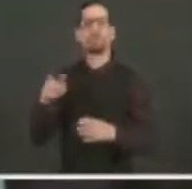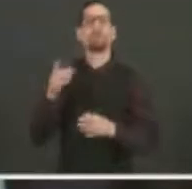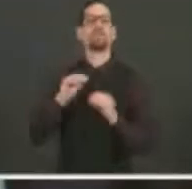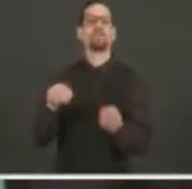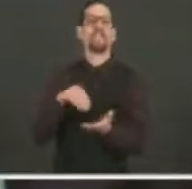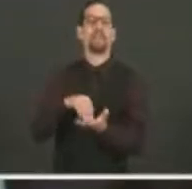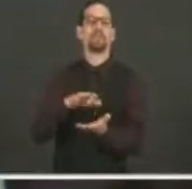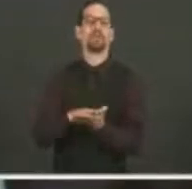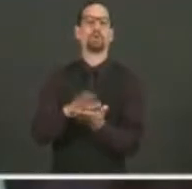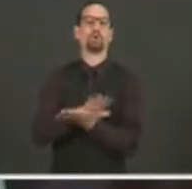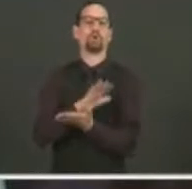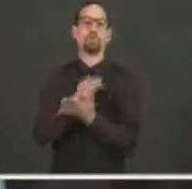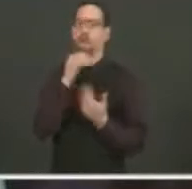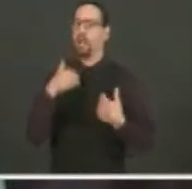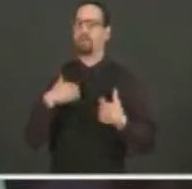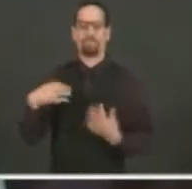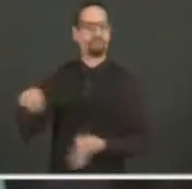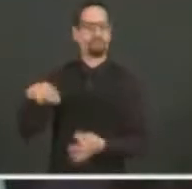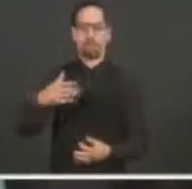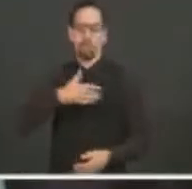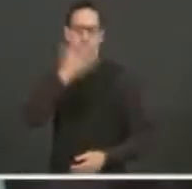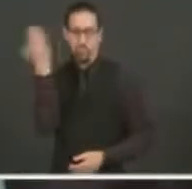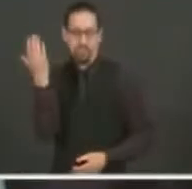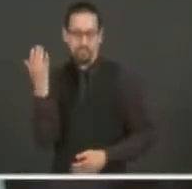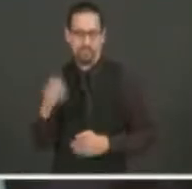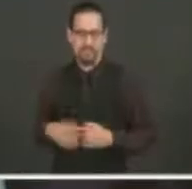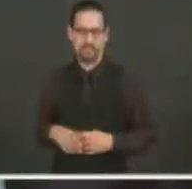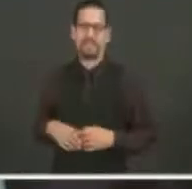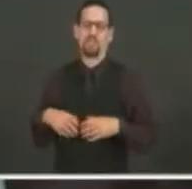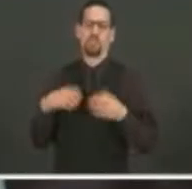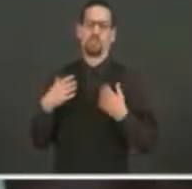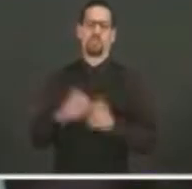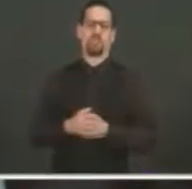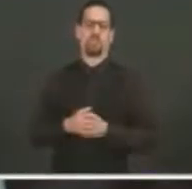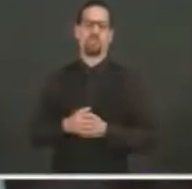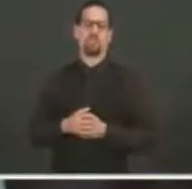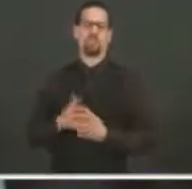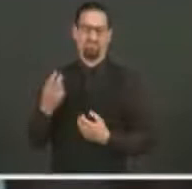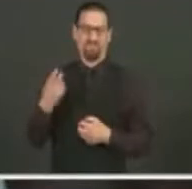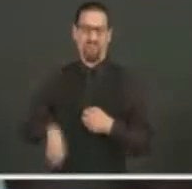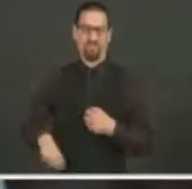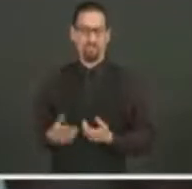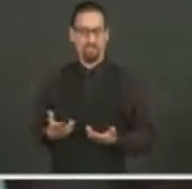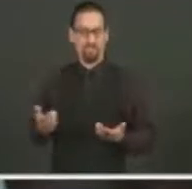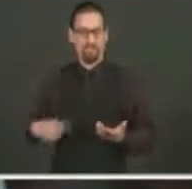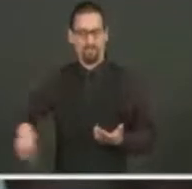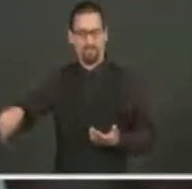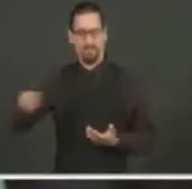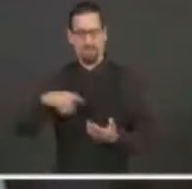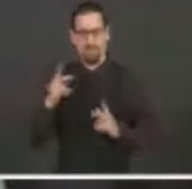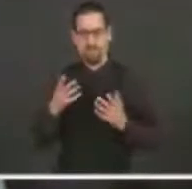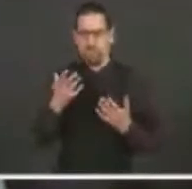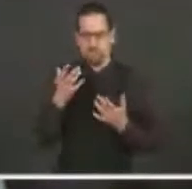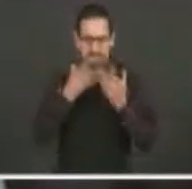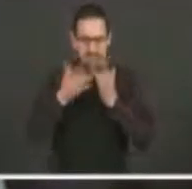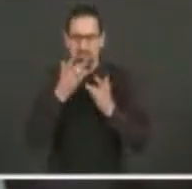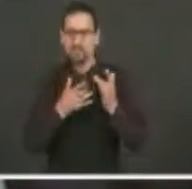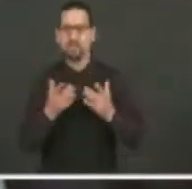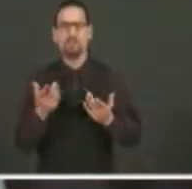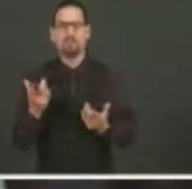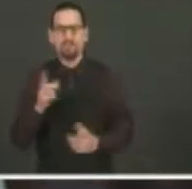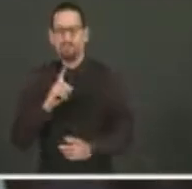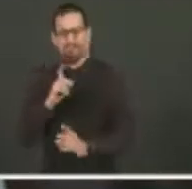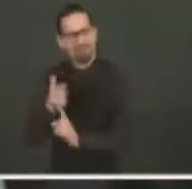immigrants in Rhode Island. And it isn't right. These are folks who, for all practical purposes, are Rhode Islanders. They live